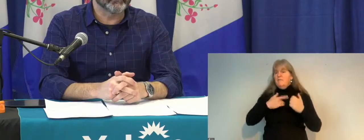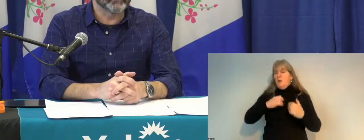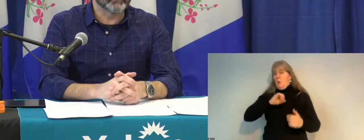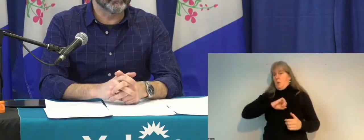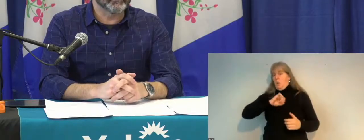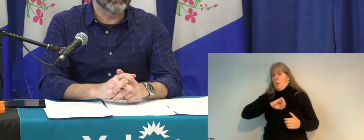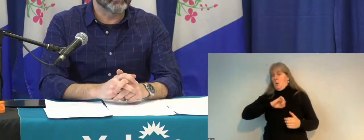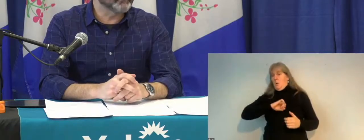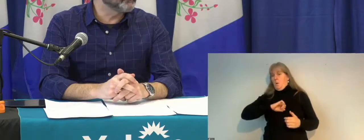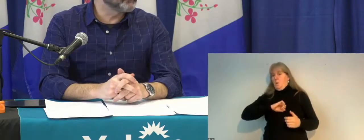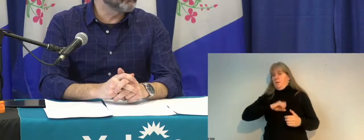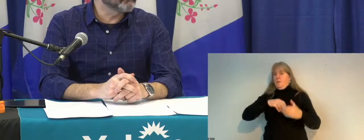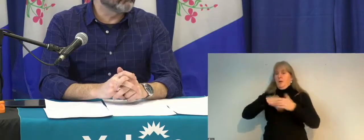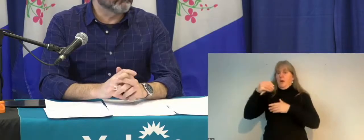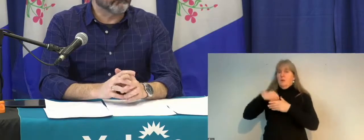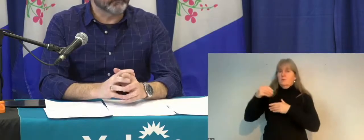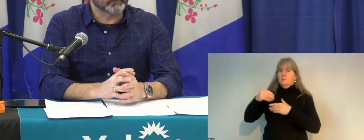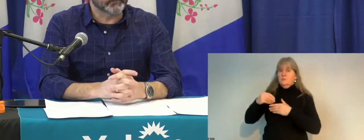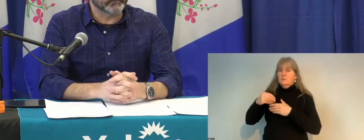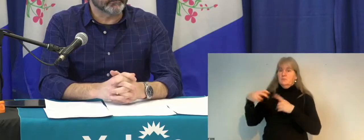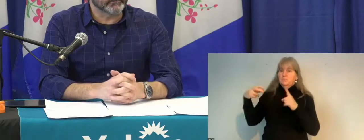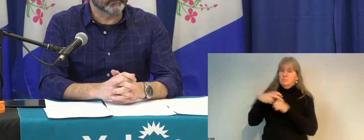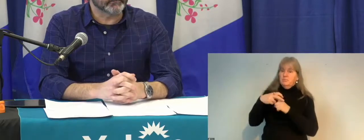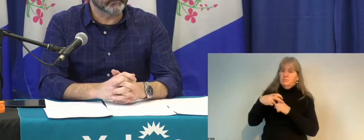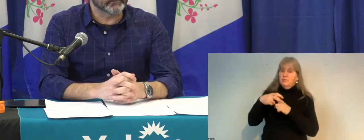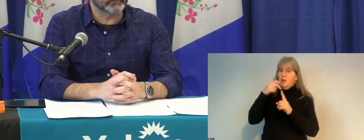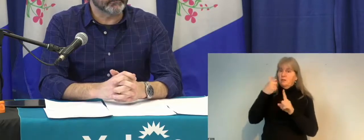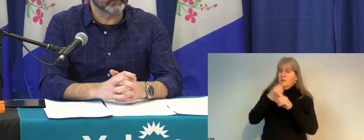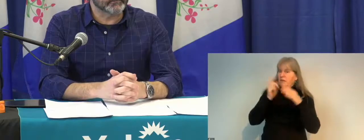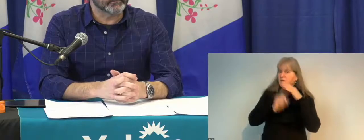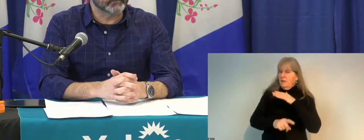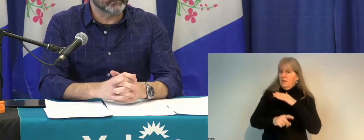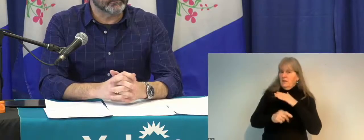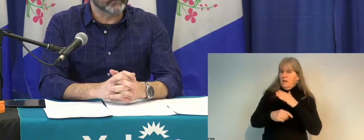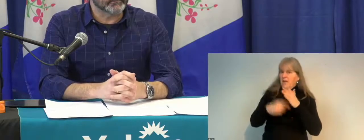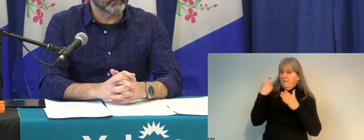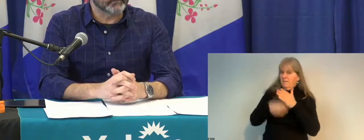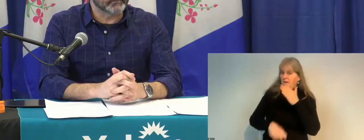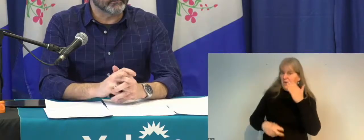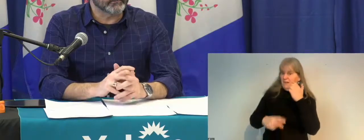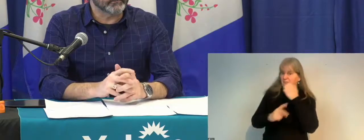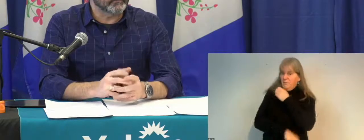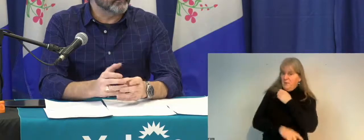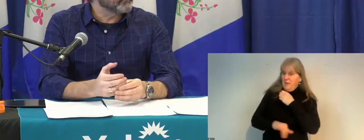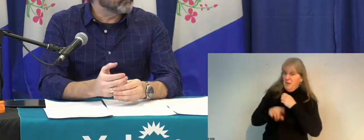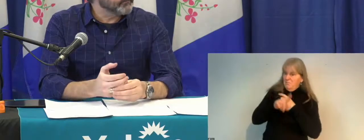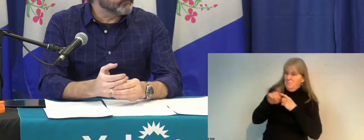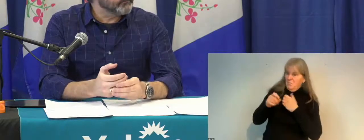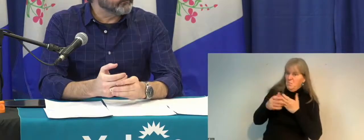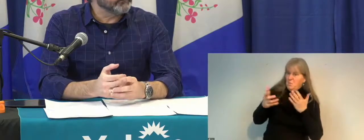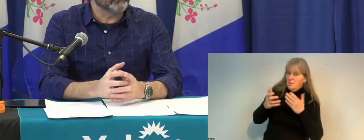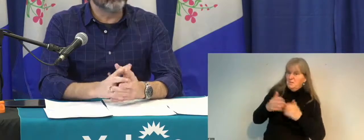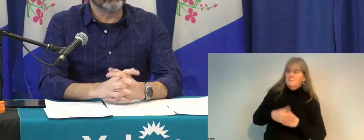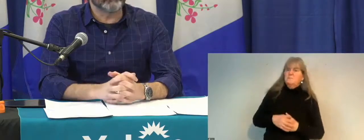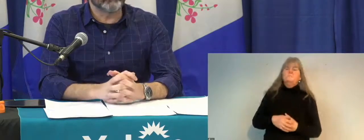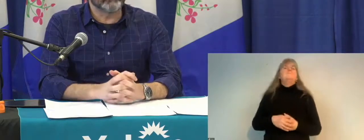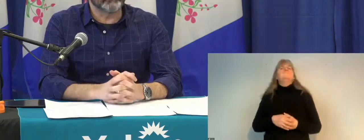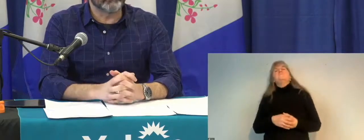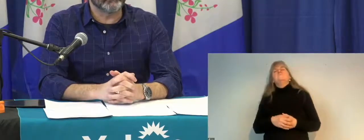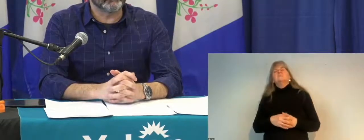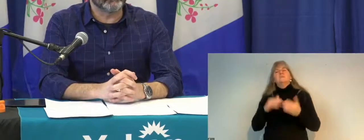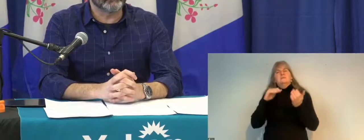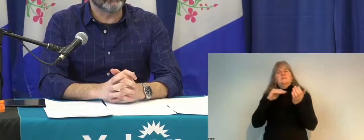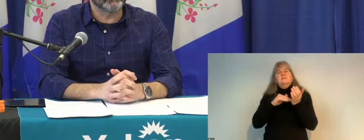the community and not self-isolating? Can you receive a fine for that? How does that work? People are thinking about whether